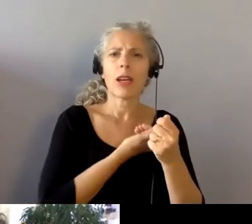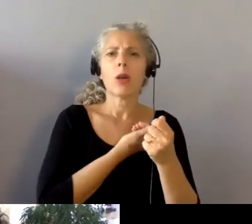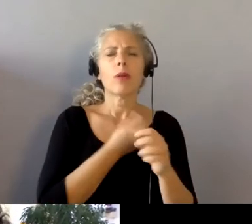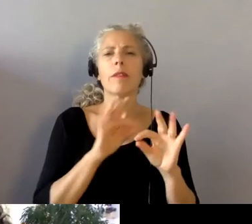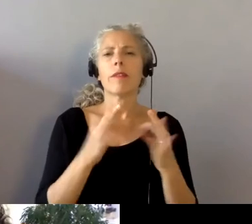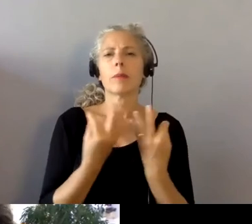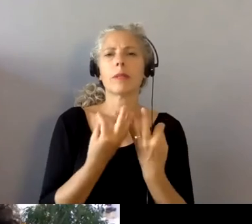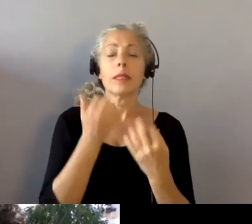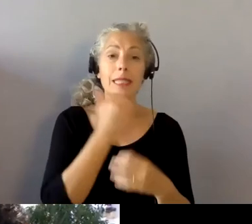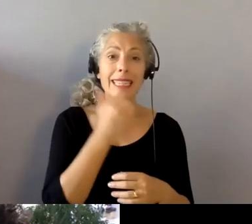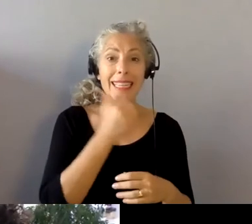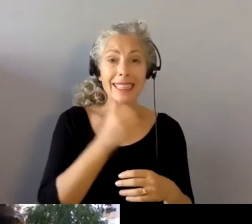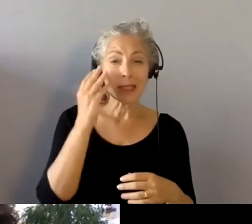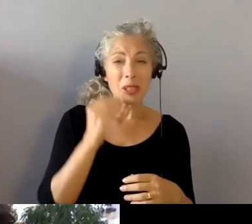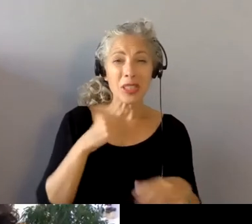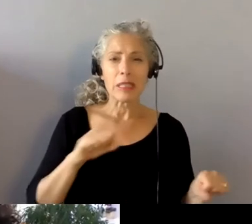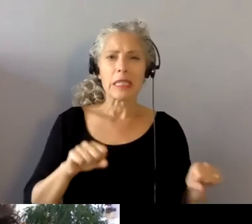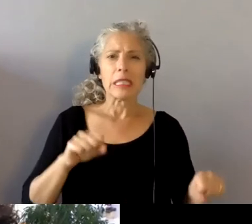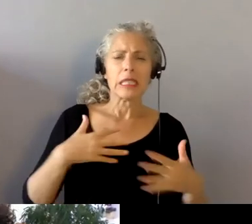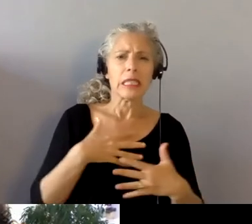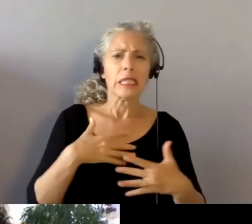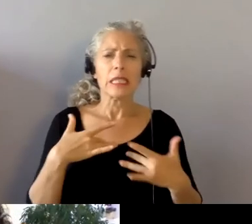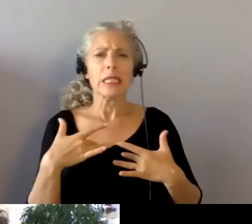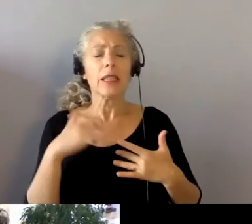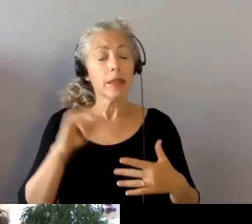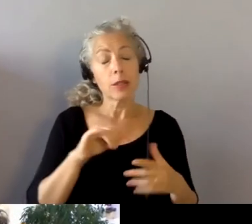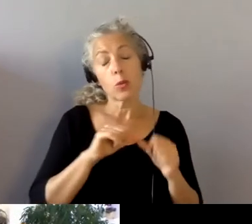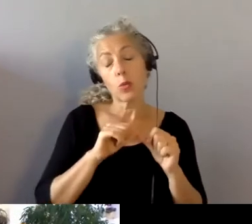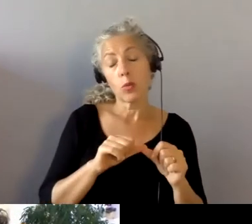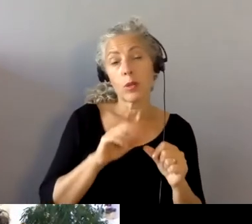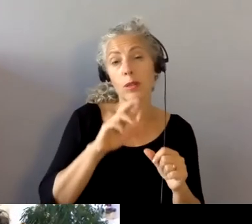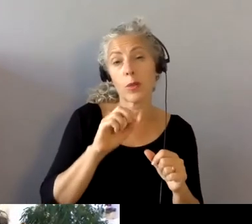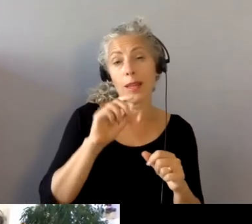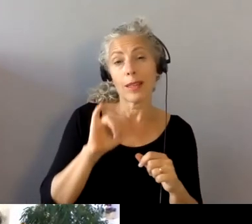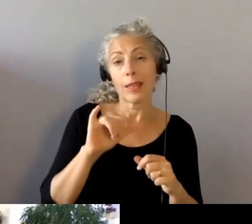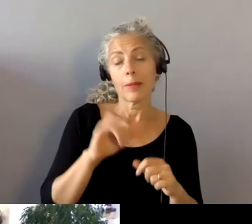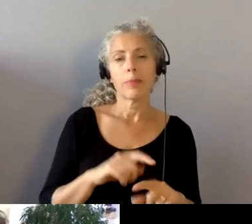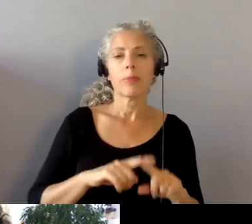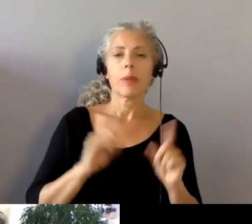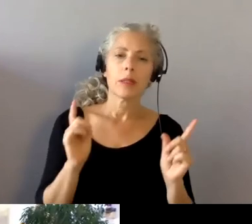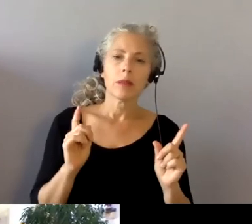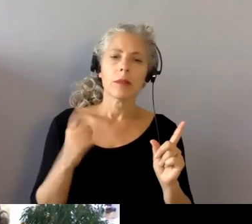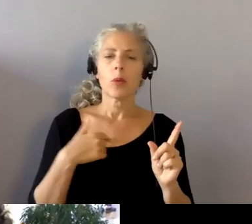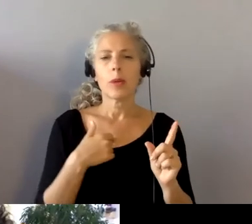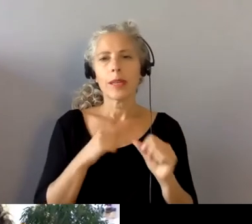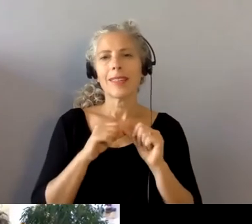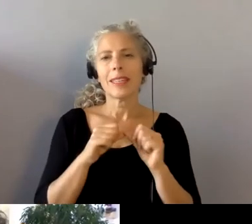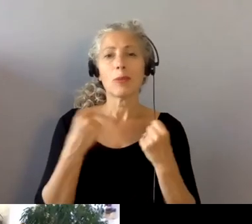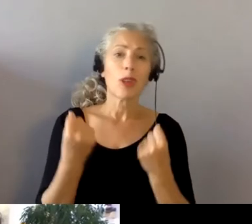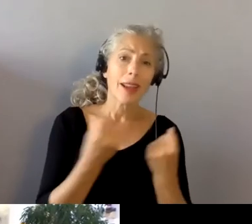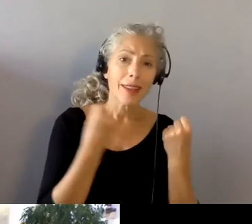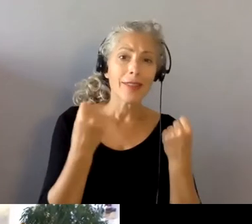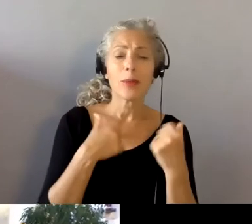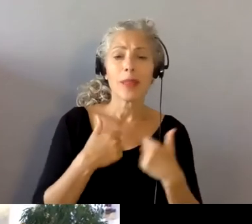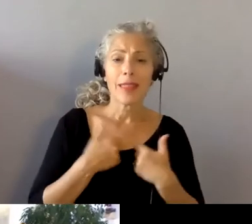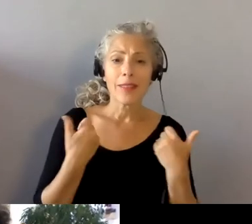daily experience of that is a constant reality, and yet we all keep driving and keep doing, we